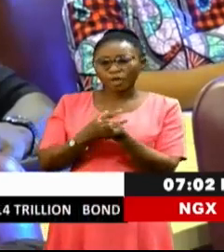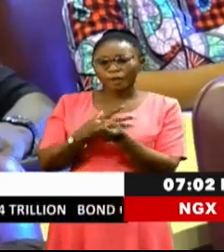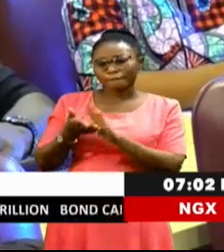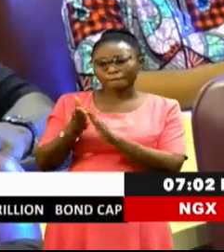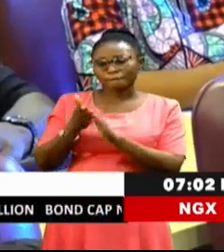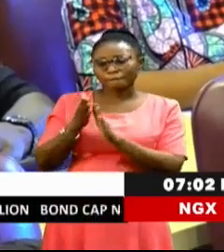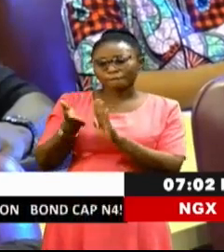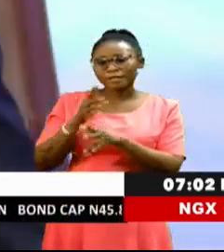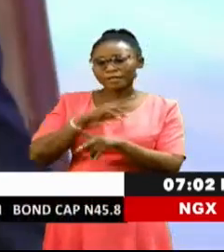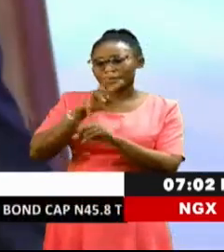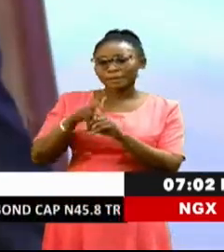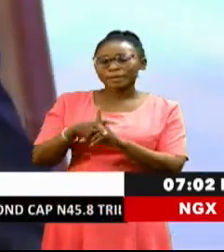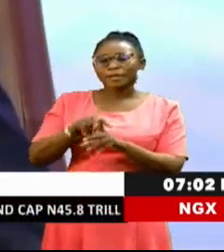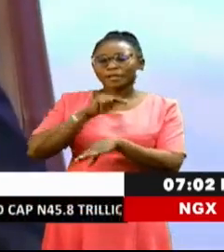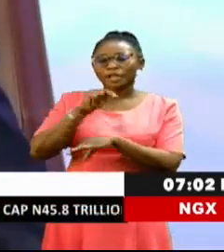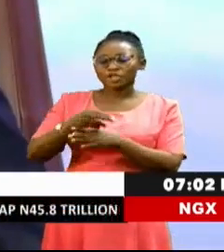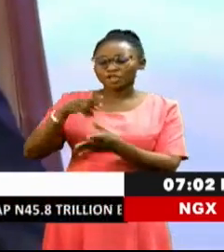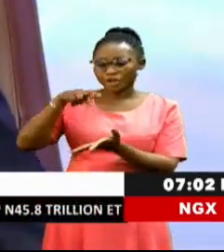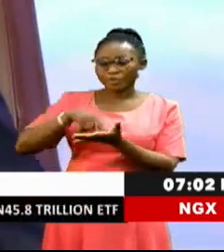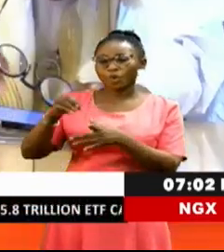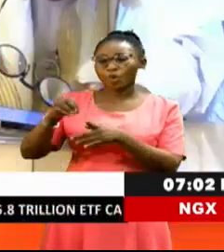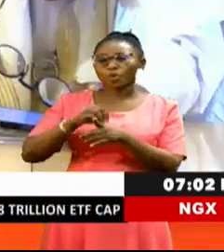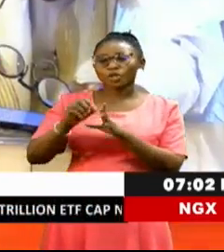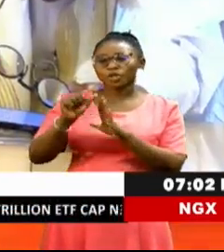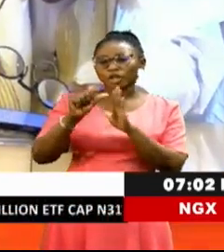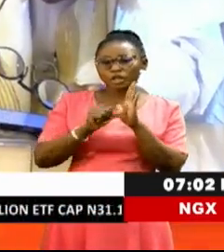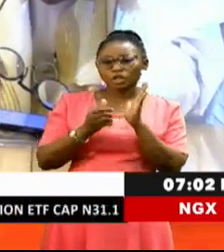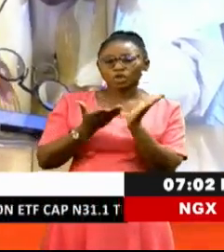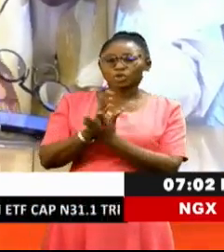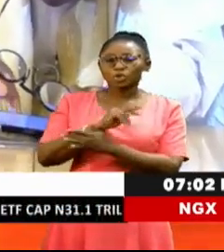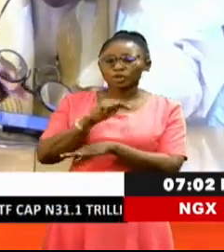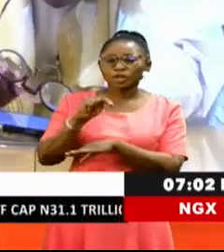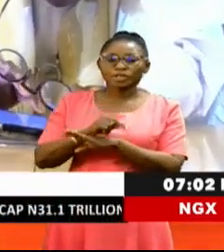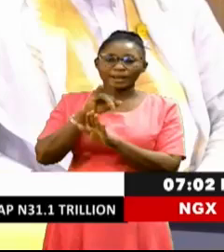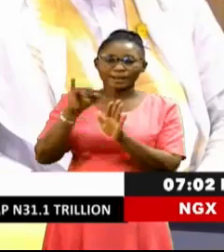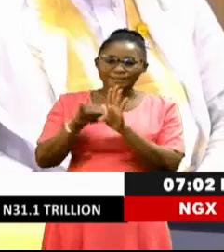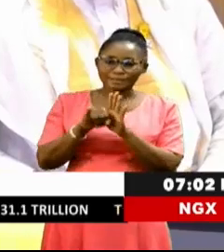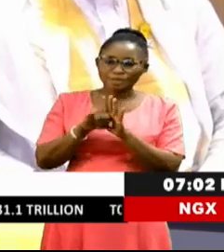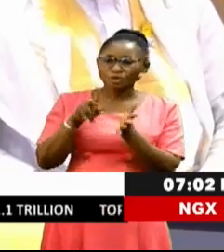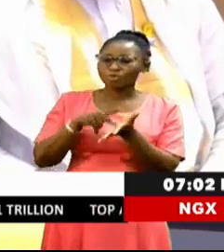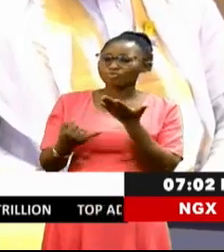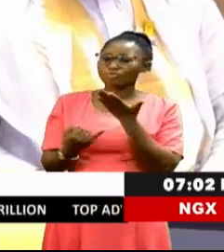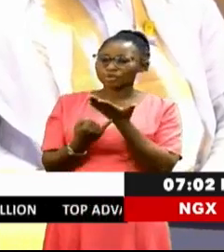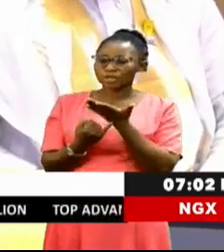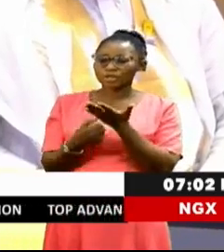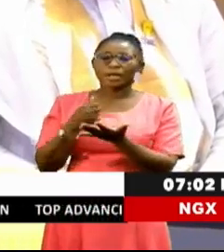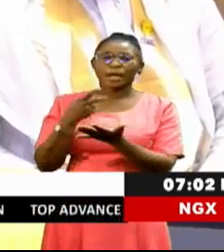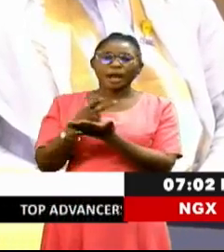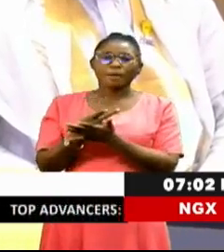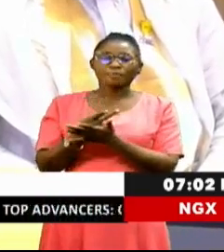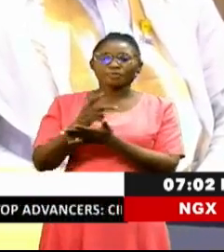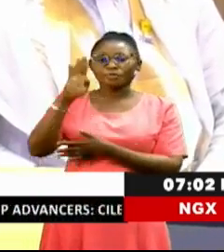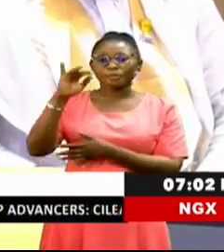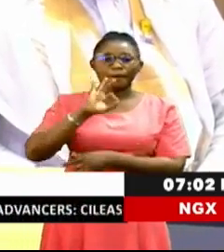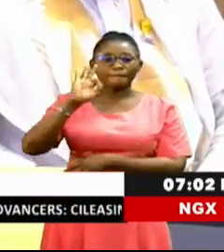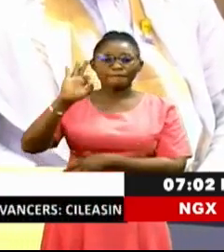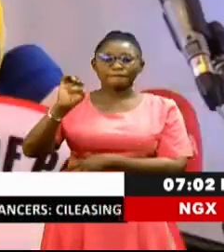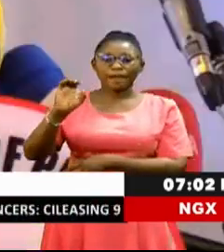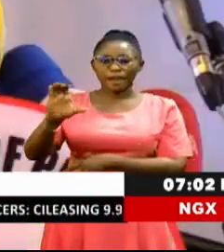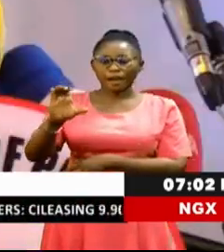the ongoing national reorientation agenda through the National Identity Project approved by the Federal Executive